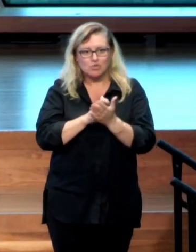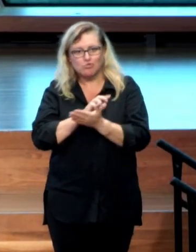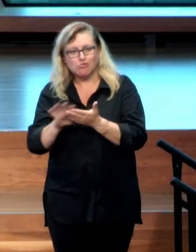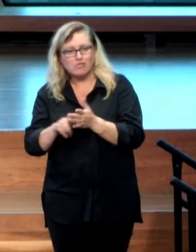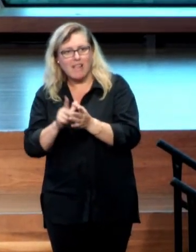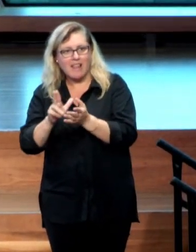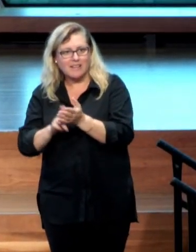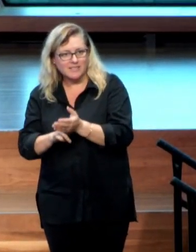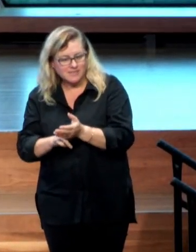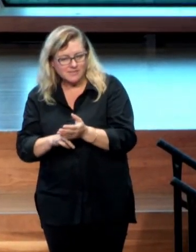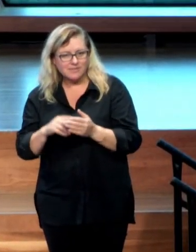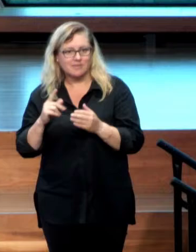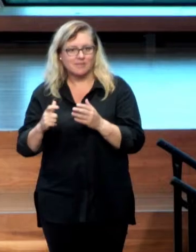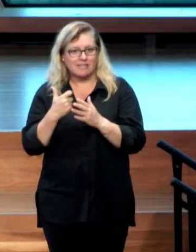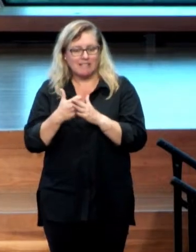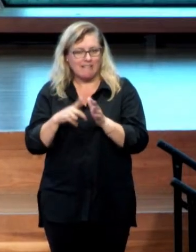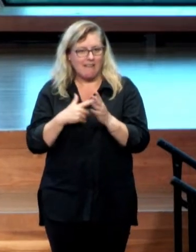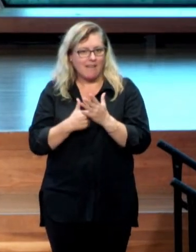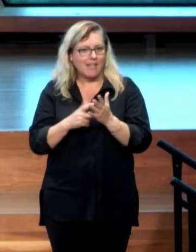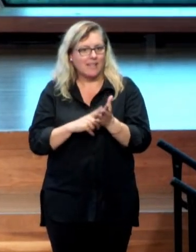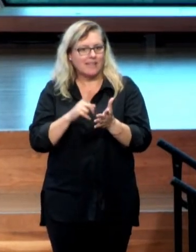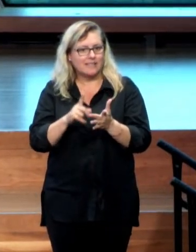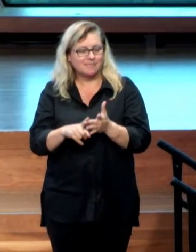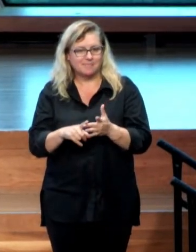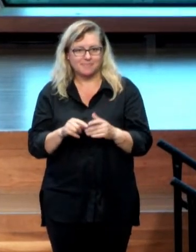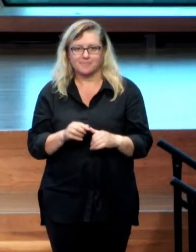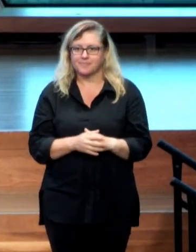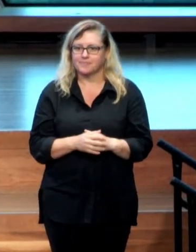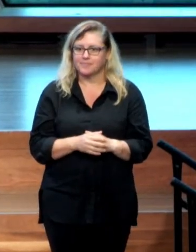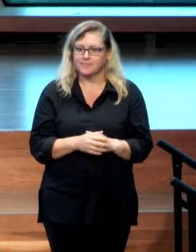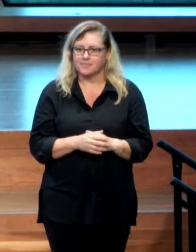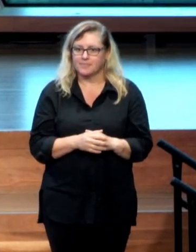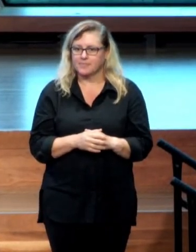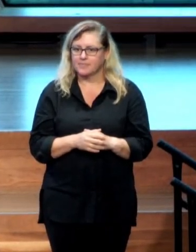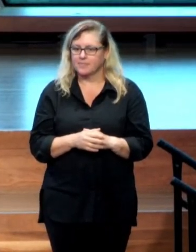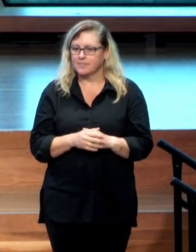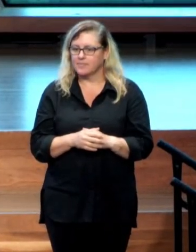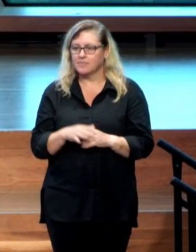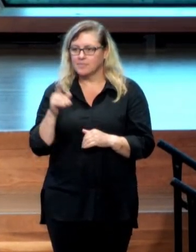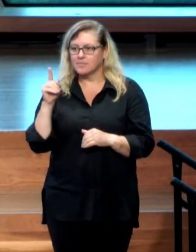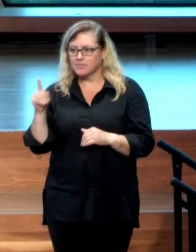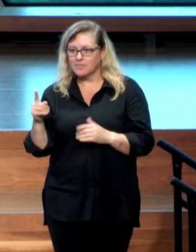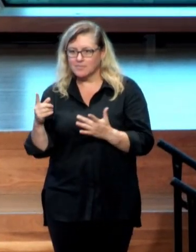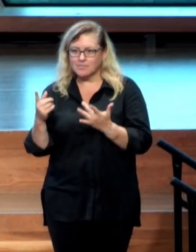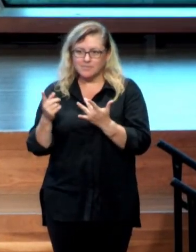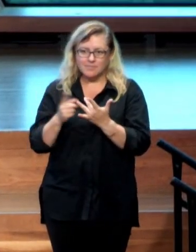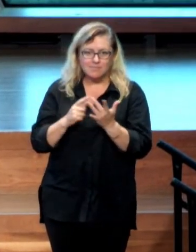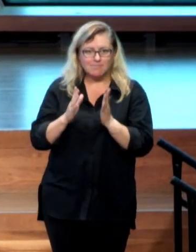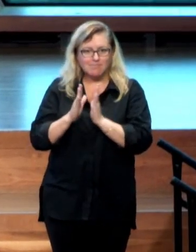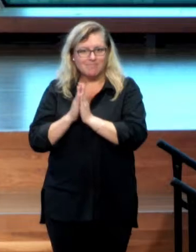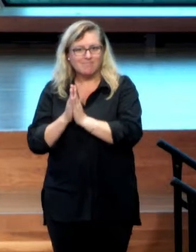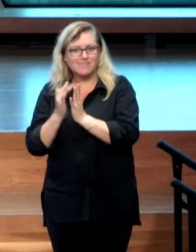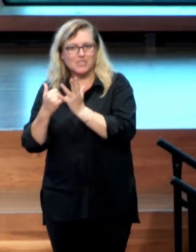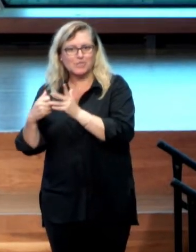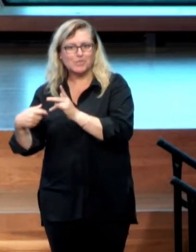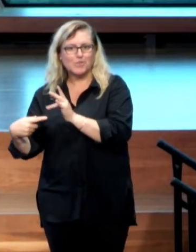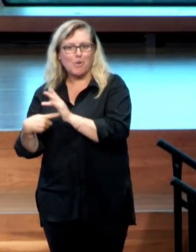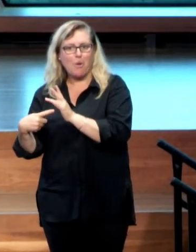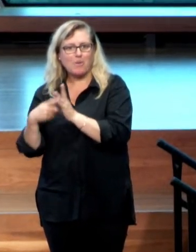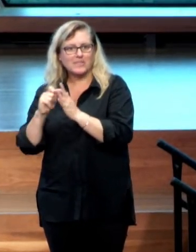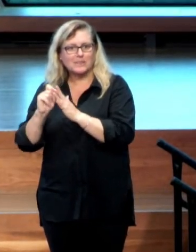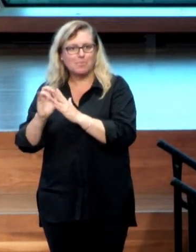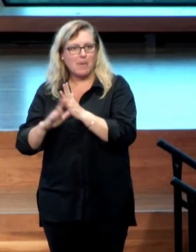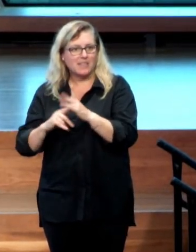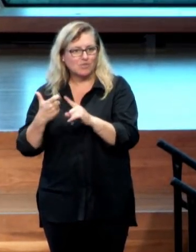Carly in the young adults category, and fellow debut book gang friends Scott Patrick Mitchell and